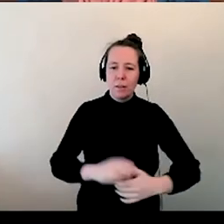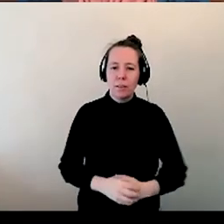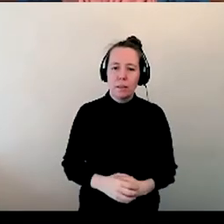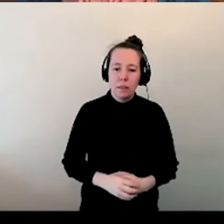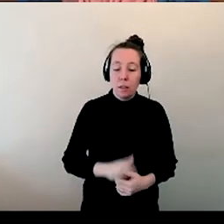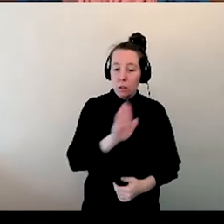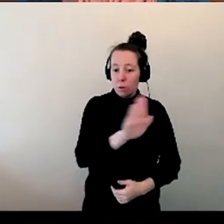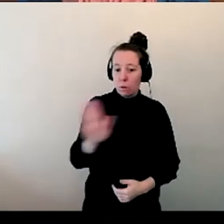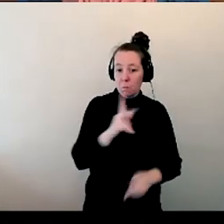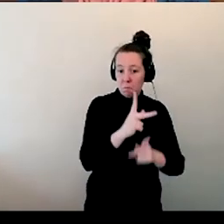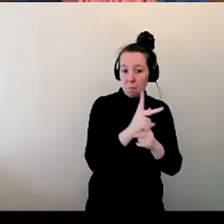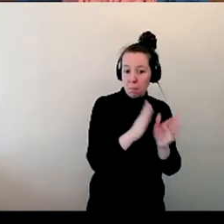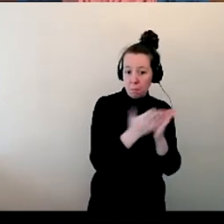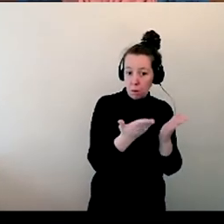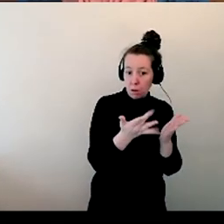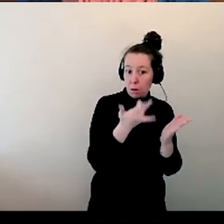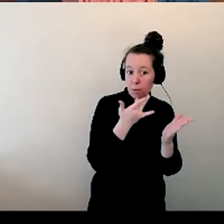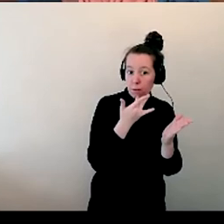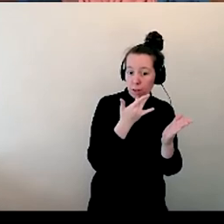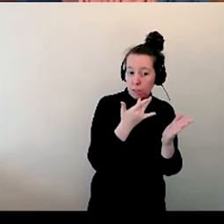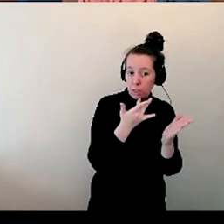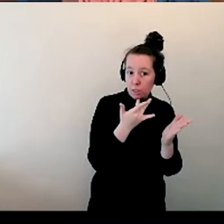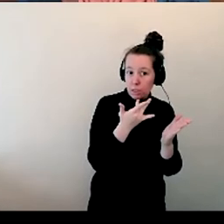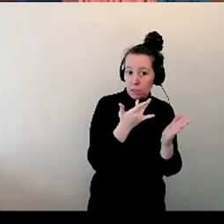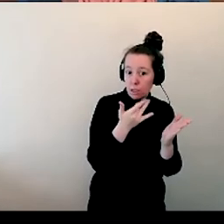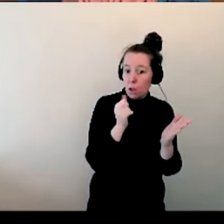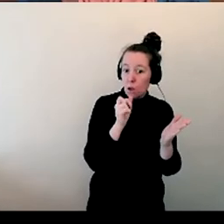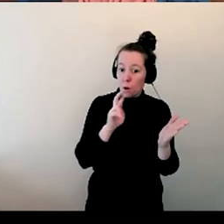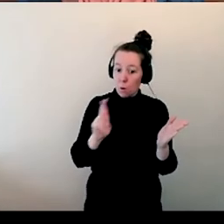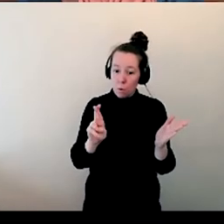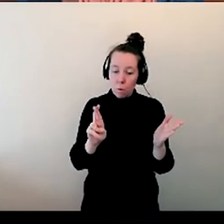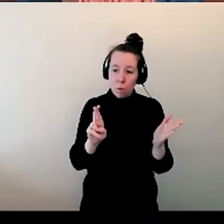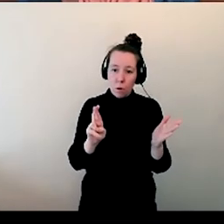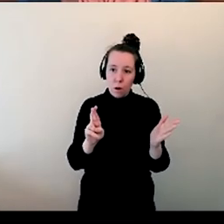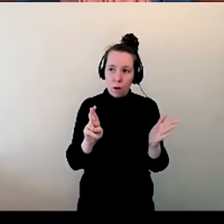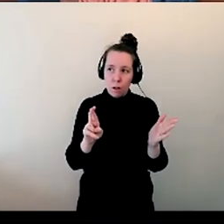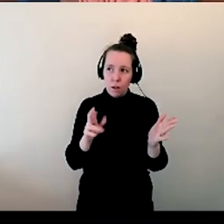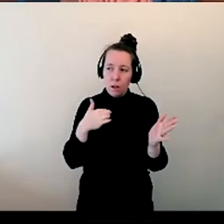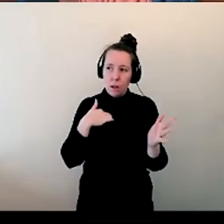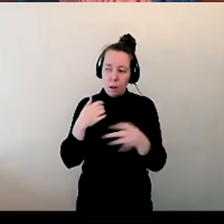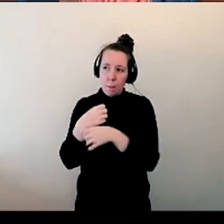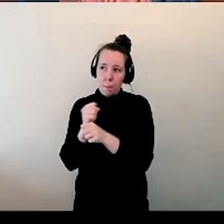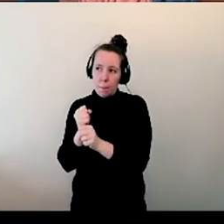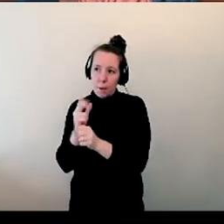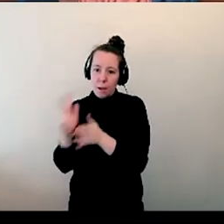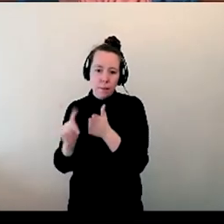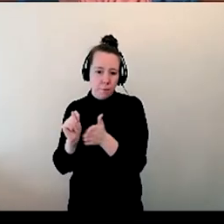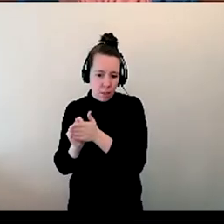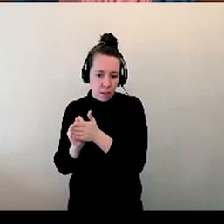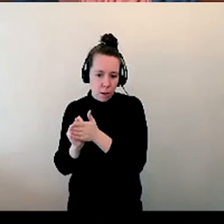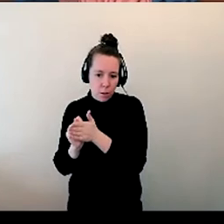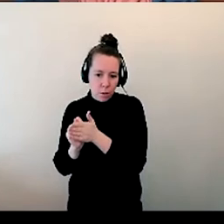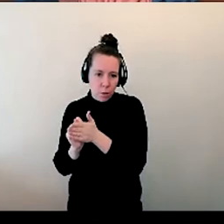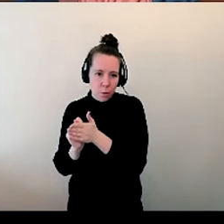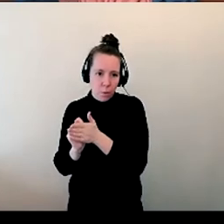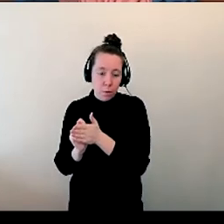then also, yeah, what do you go for the book first and then do something around that? Or is it the other, you have this